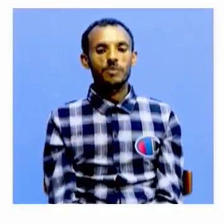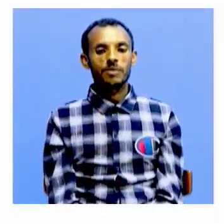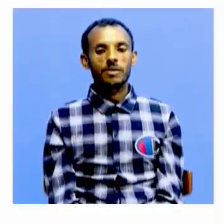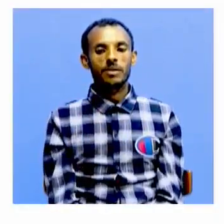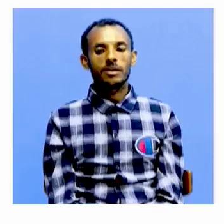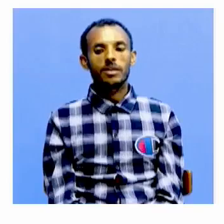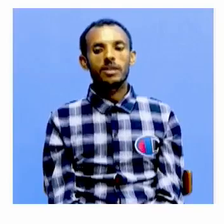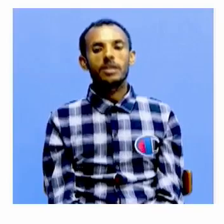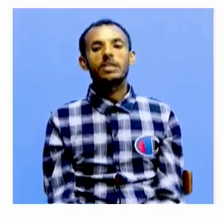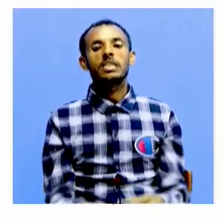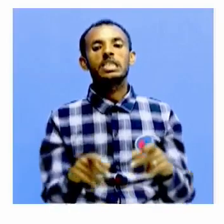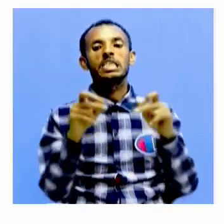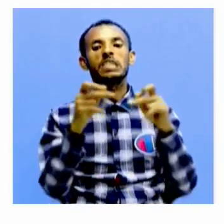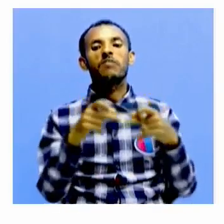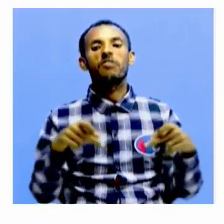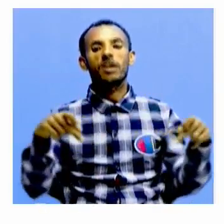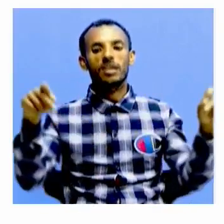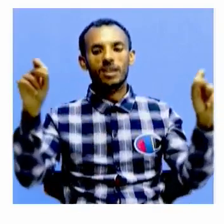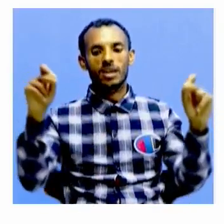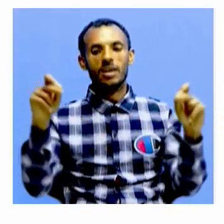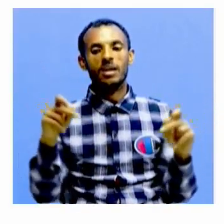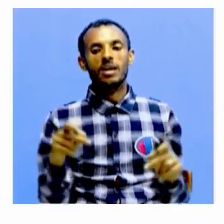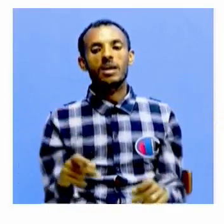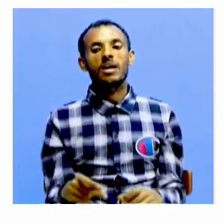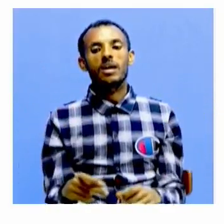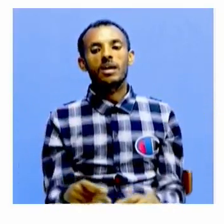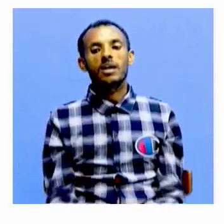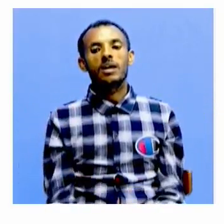of Adwa. The